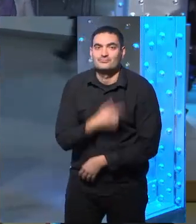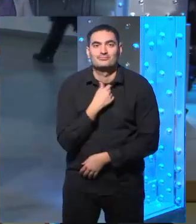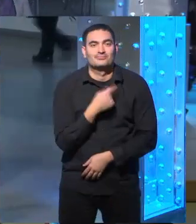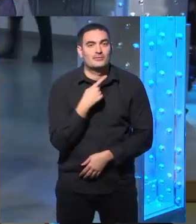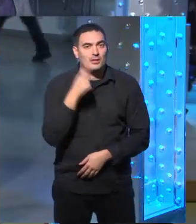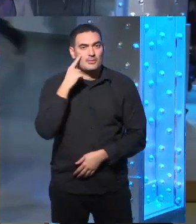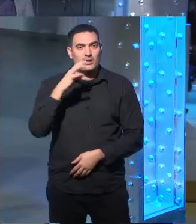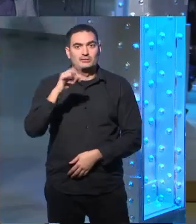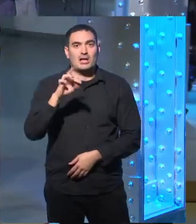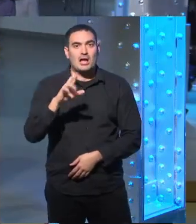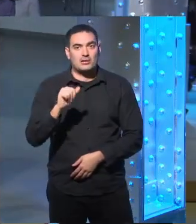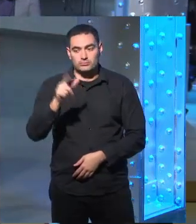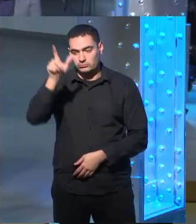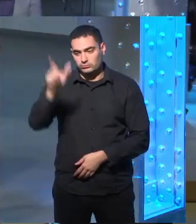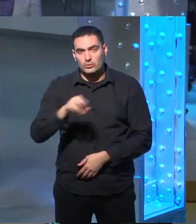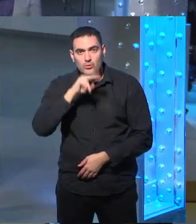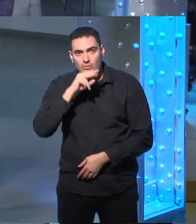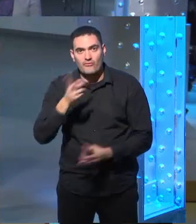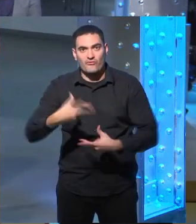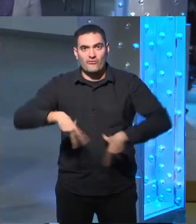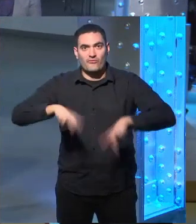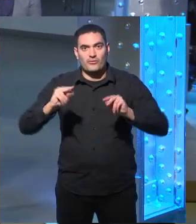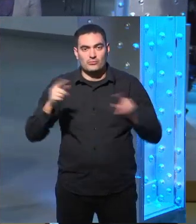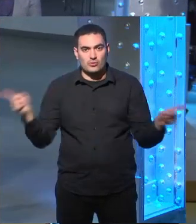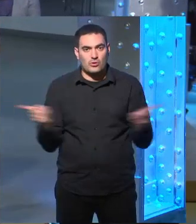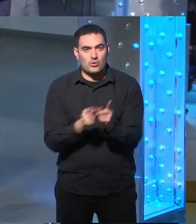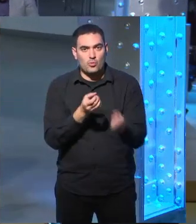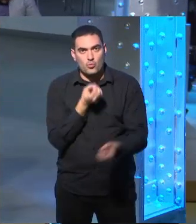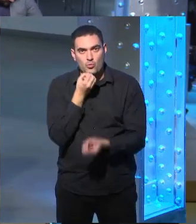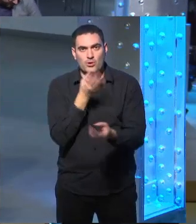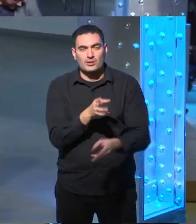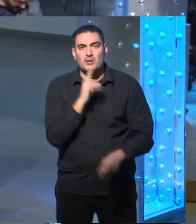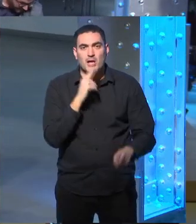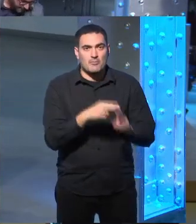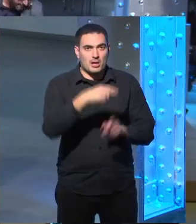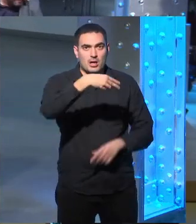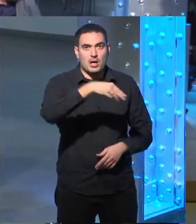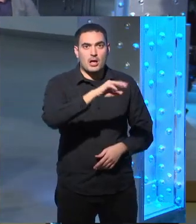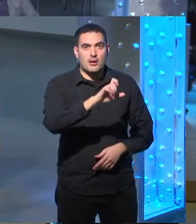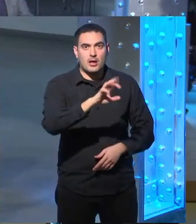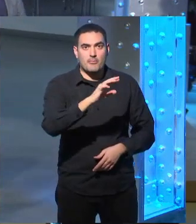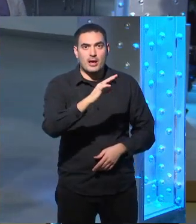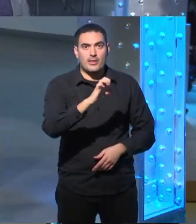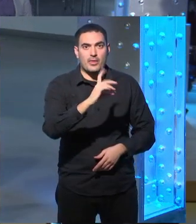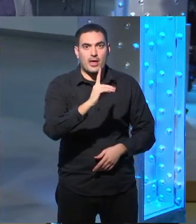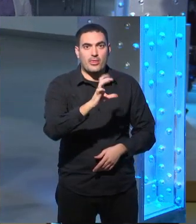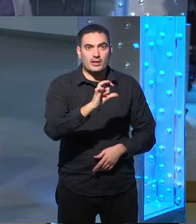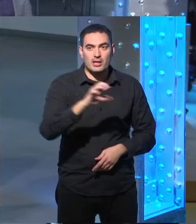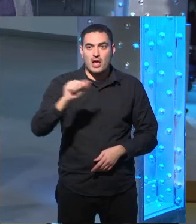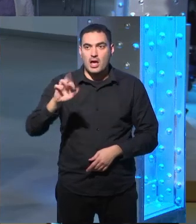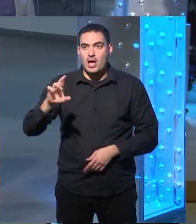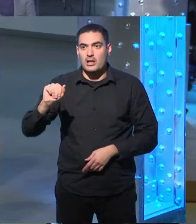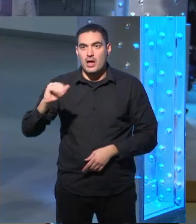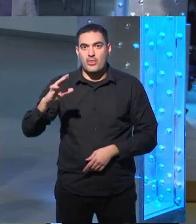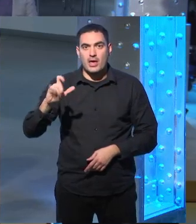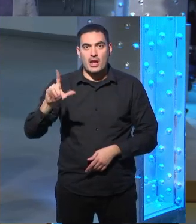Well, that would be maybe the topic for another conference. I would like to answer some questions that have been